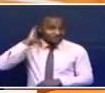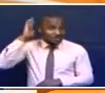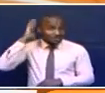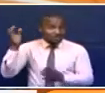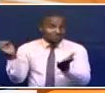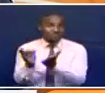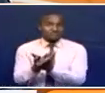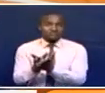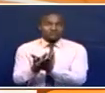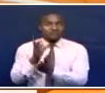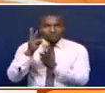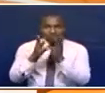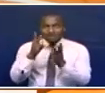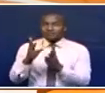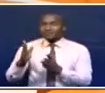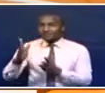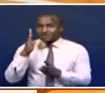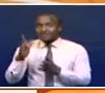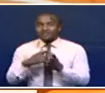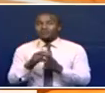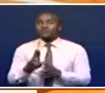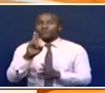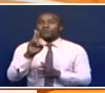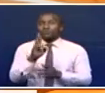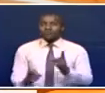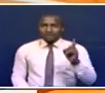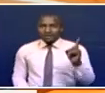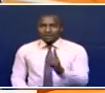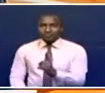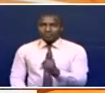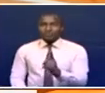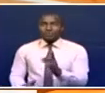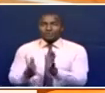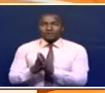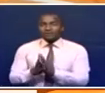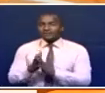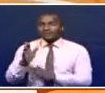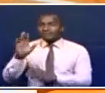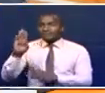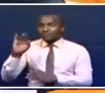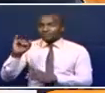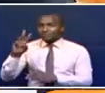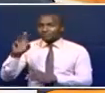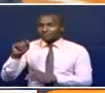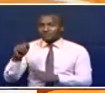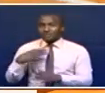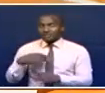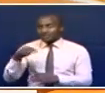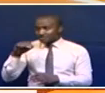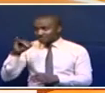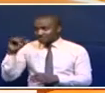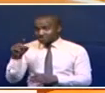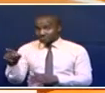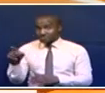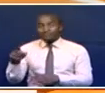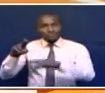was concerned about his security. And my friend Uhuru came with the Toto Man and Yusuf Aji. And we all